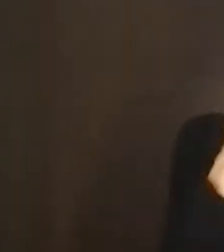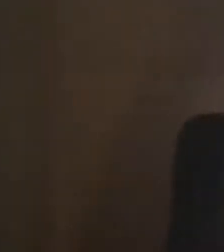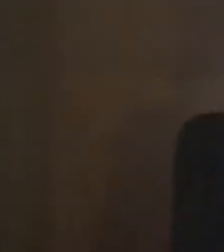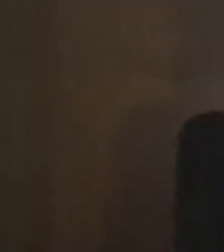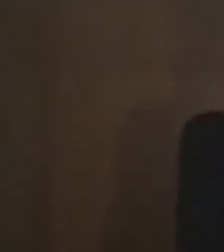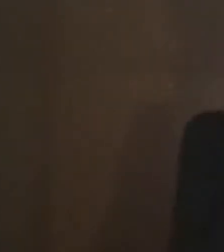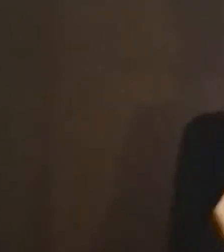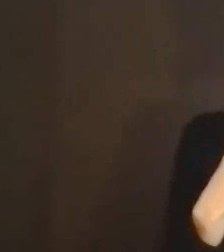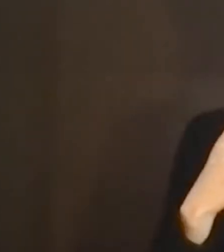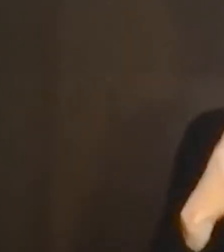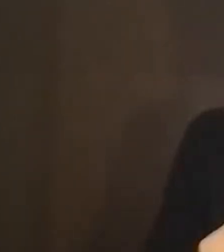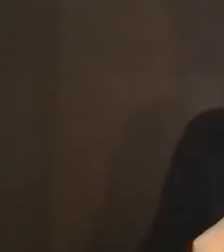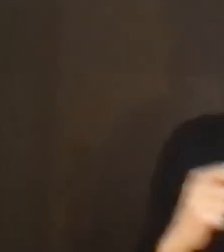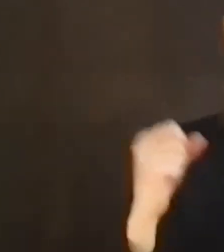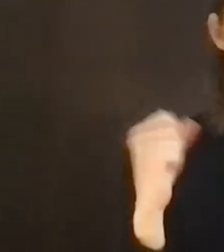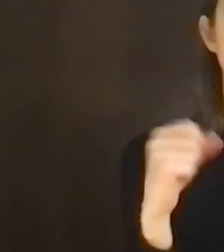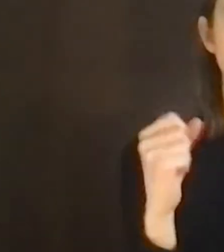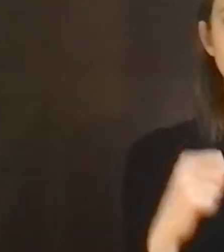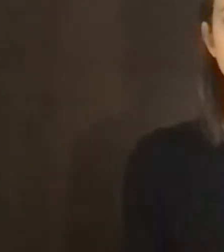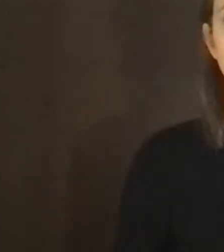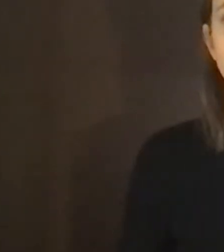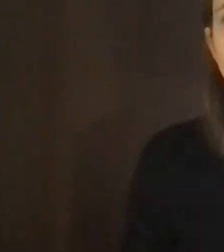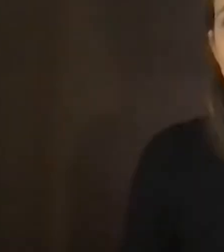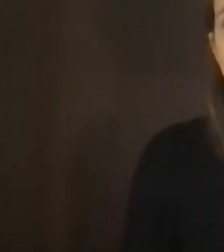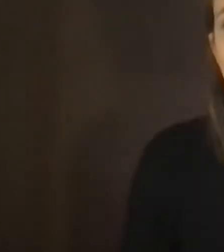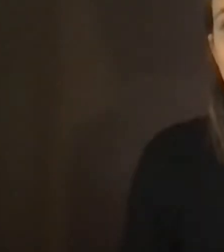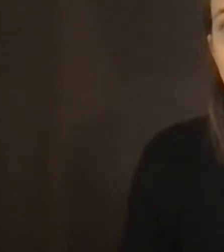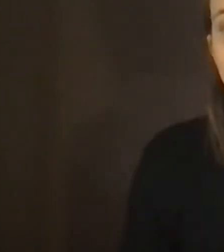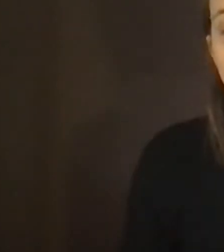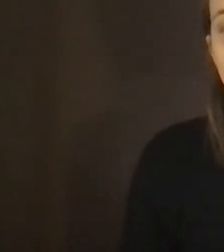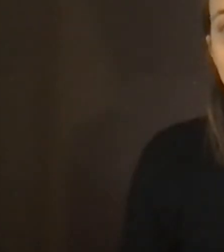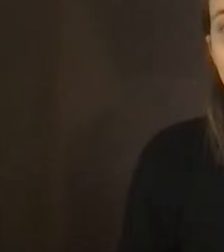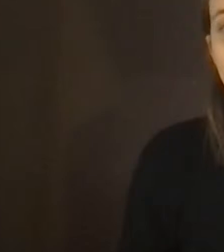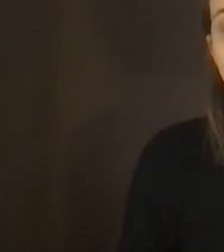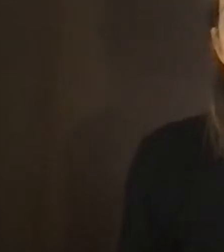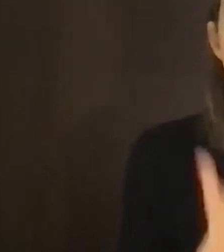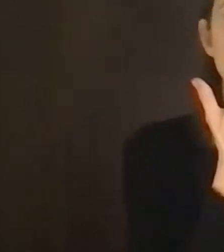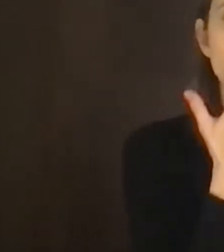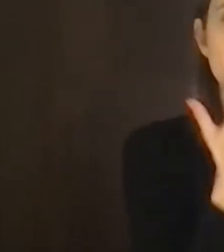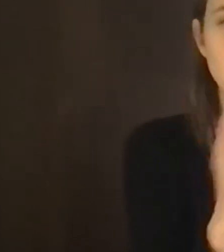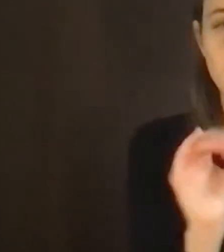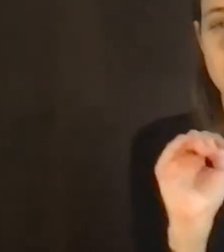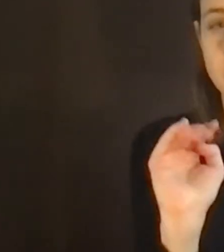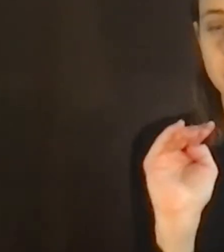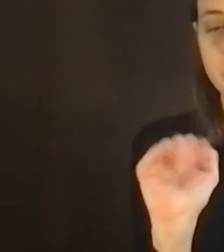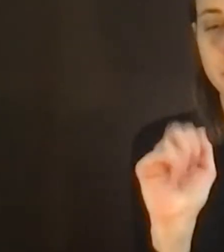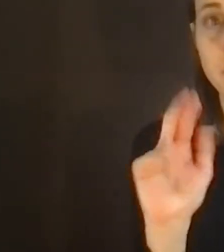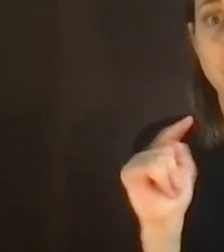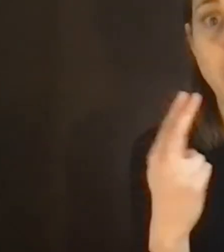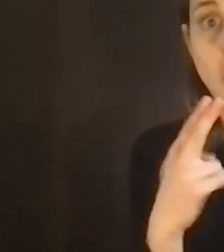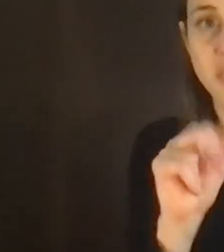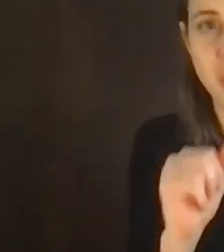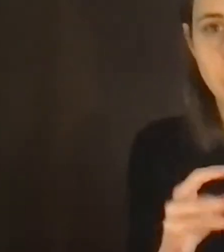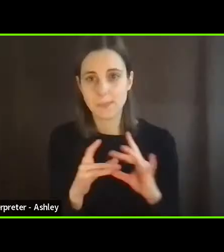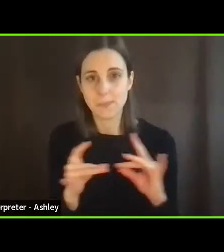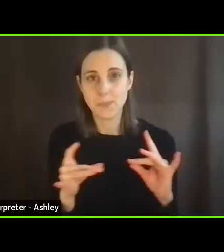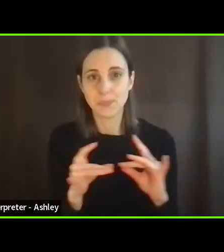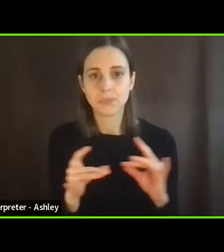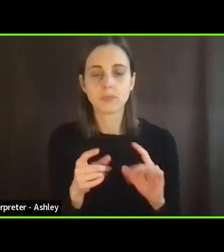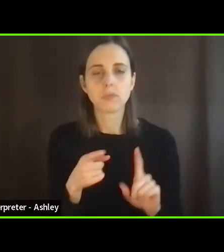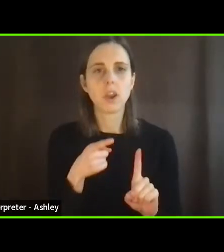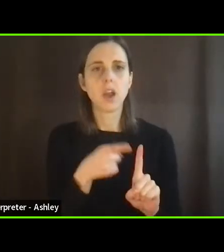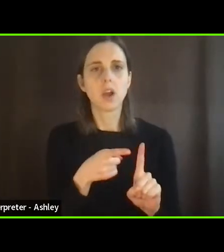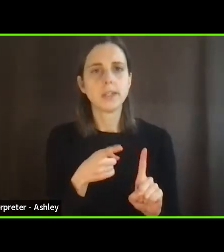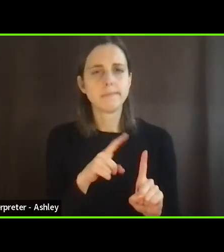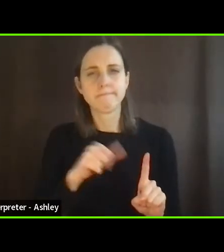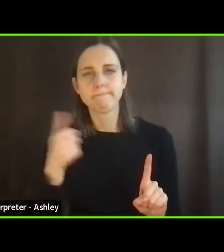That is correct. Thank you. And I had another question, and you talked about the ridership